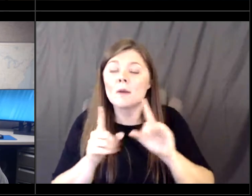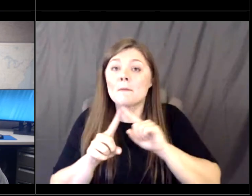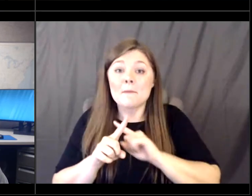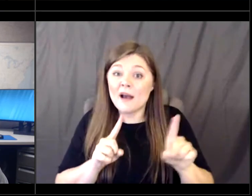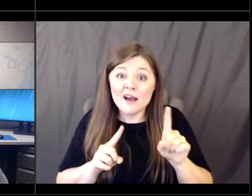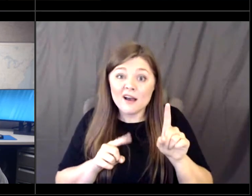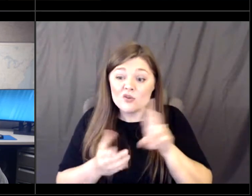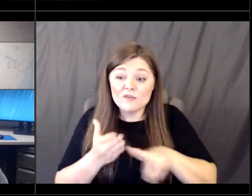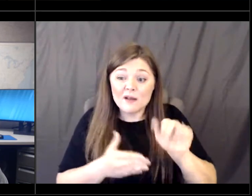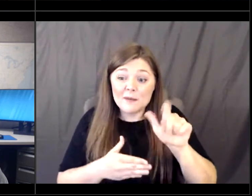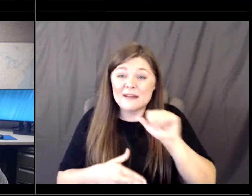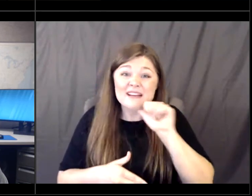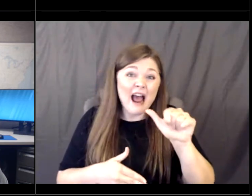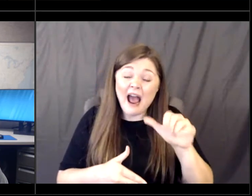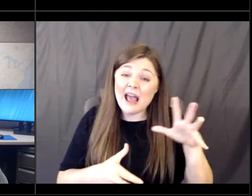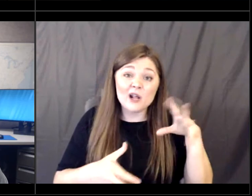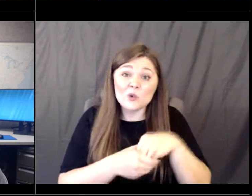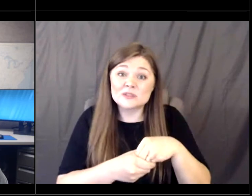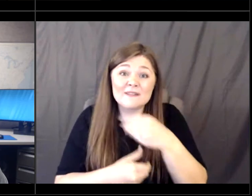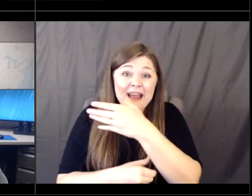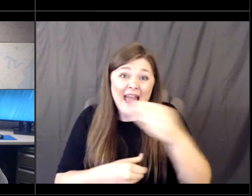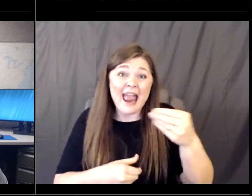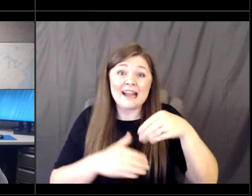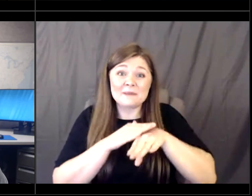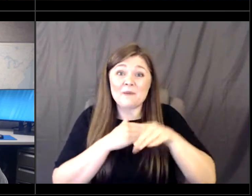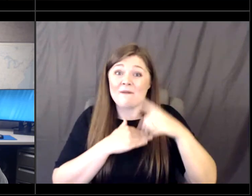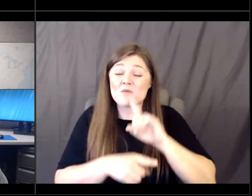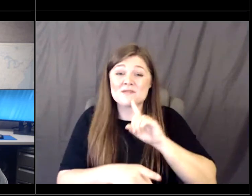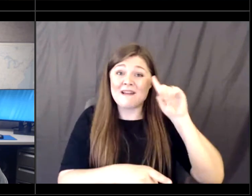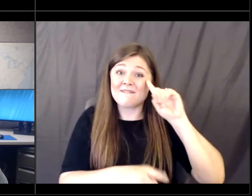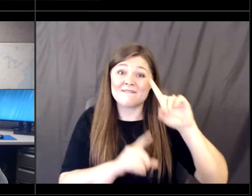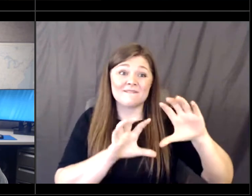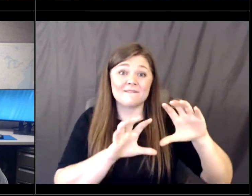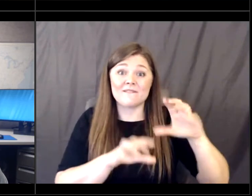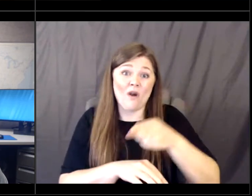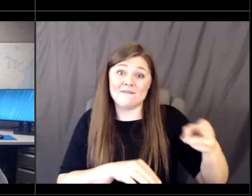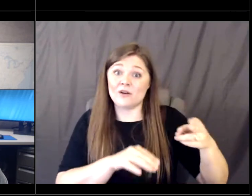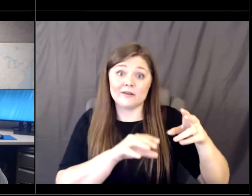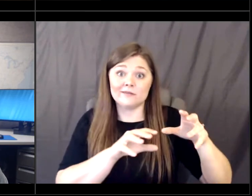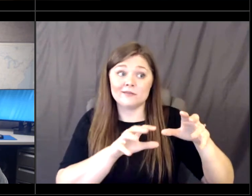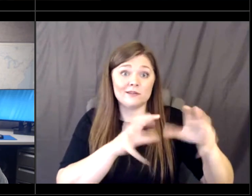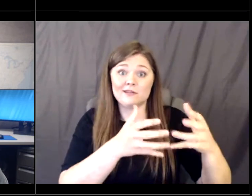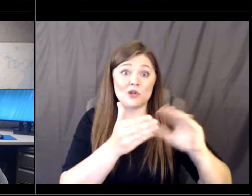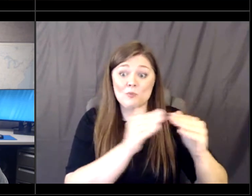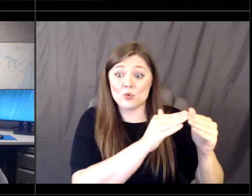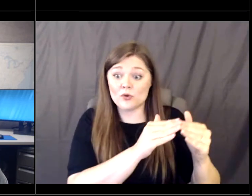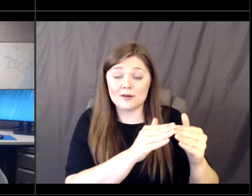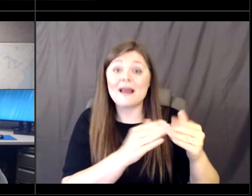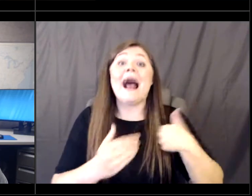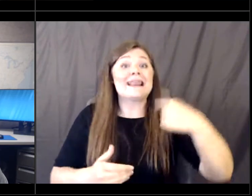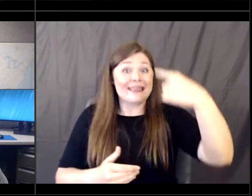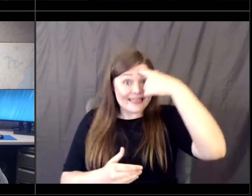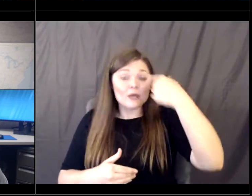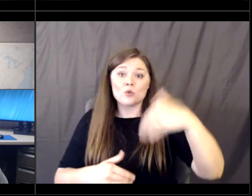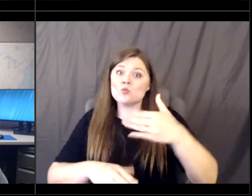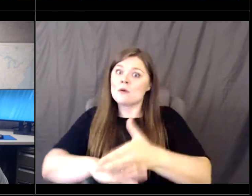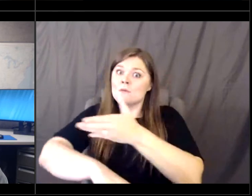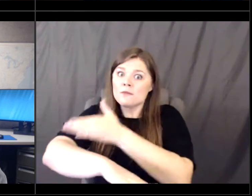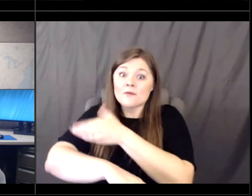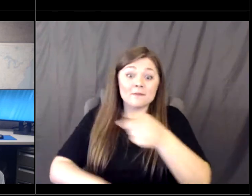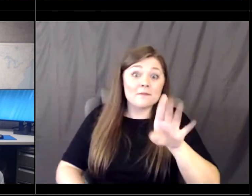to people from the deaf and hard of hearing community. I think it has improved greatly, you know, and thanks to people like Beth, who's in attendance asking